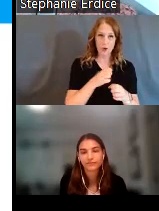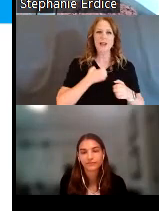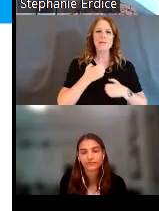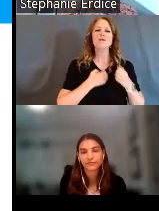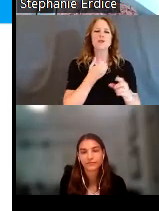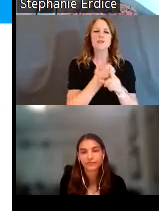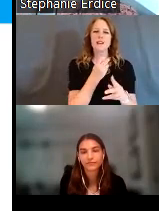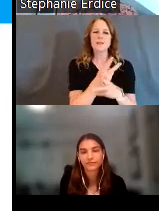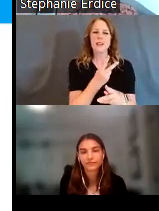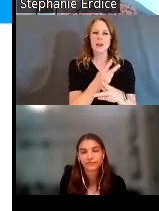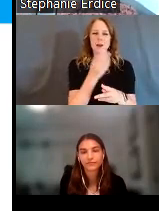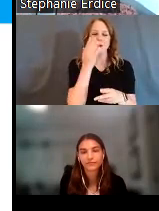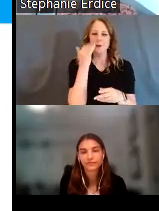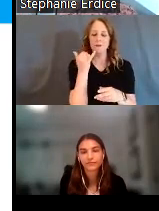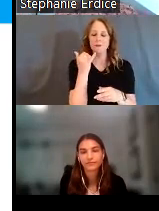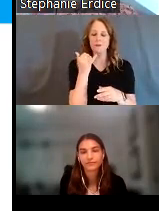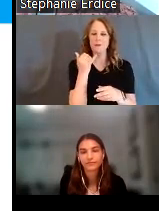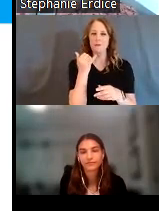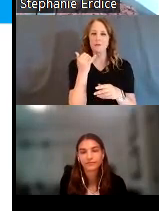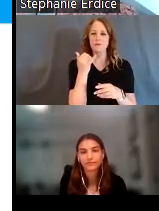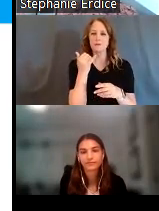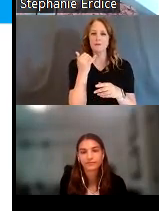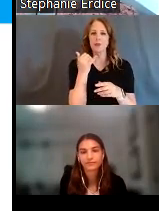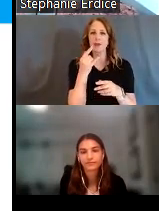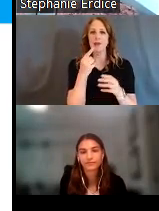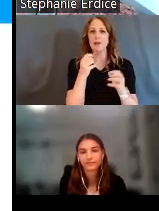self-care because it also it could